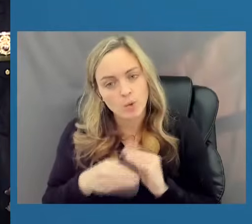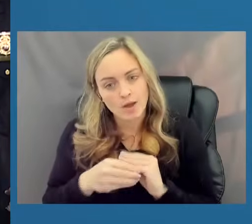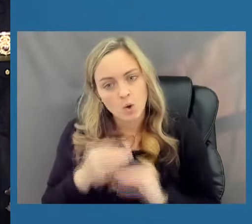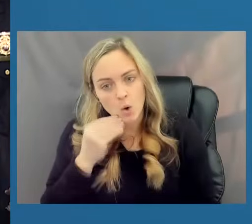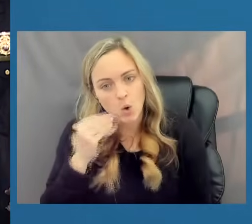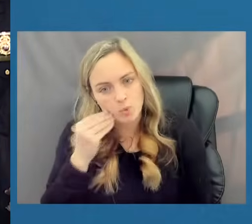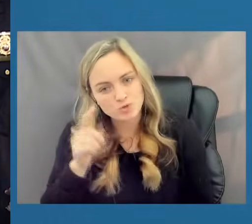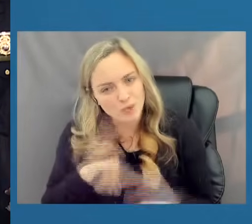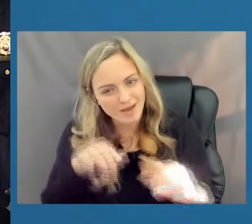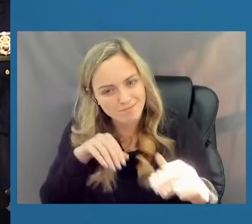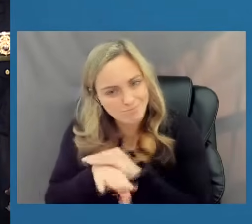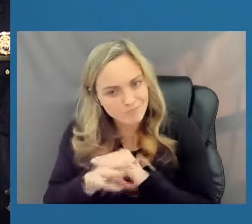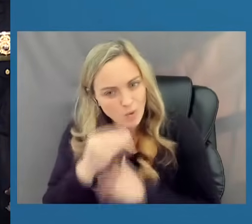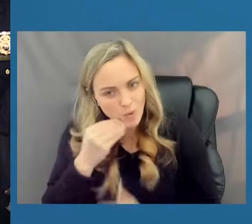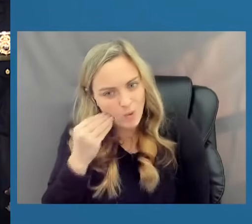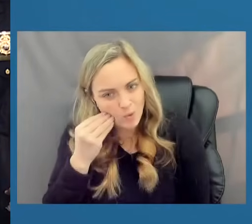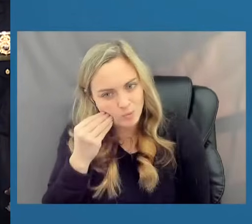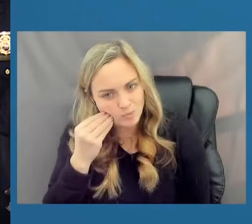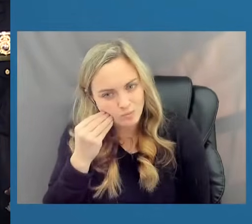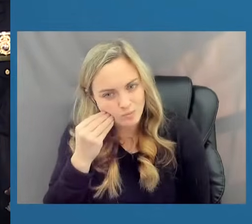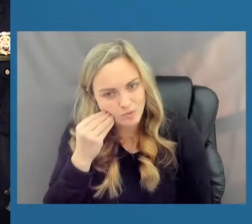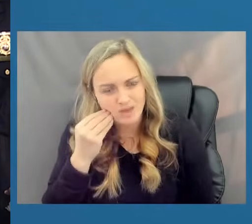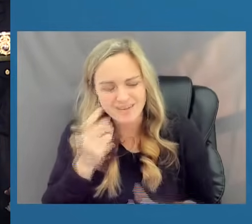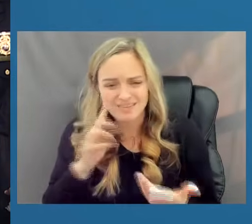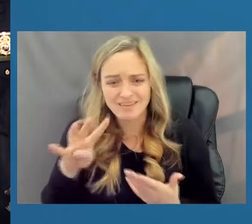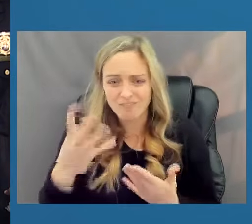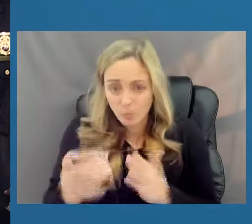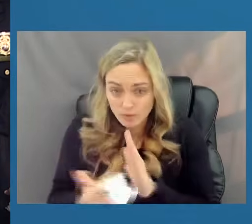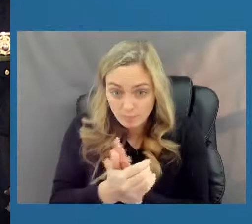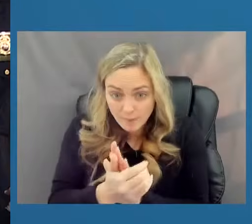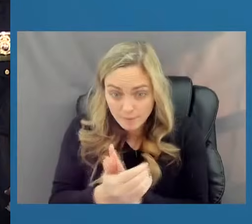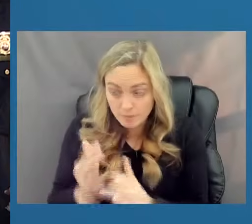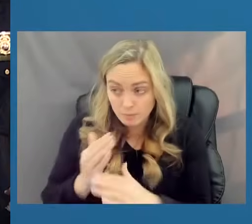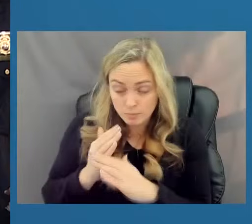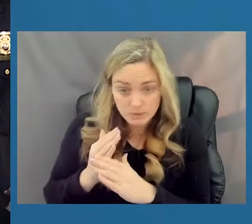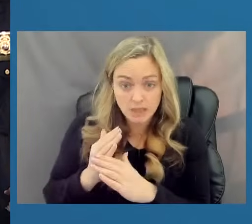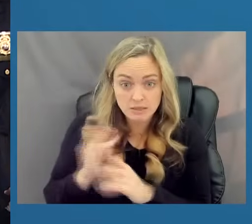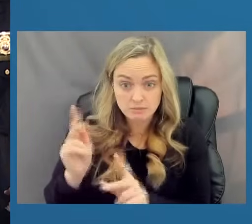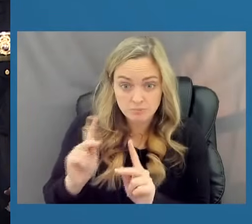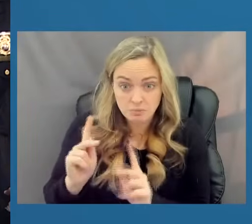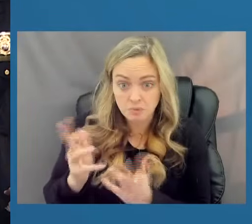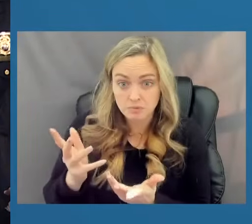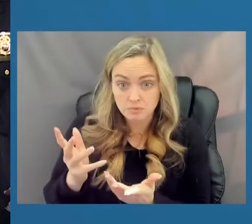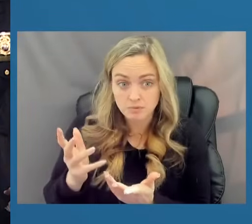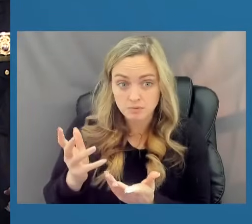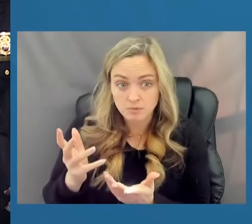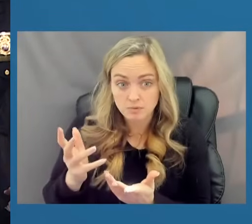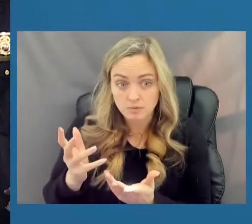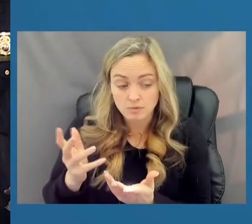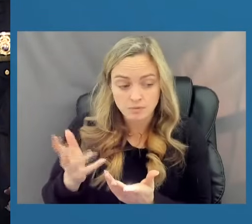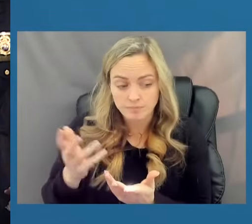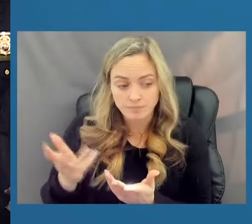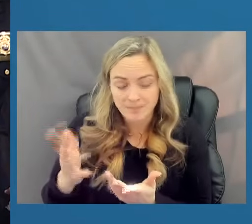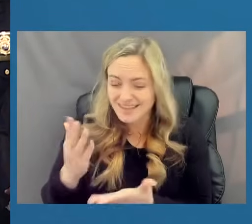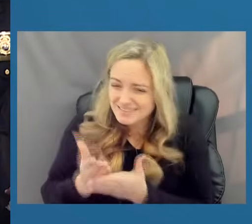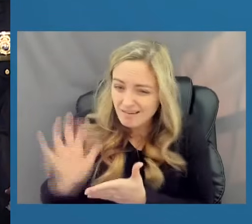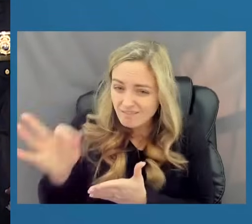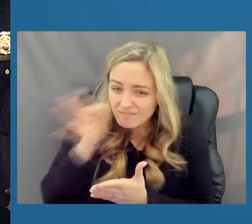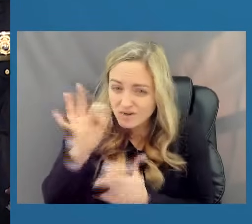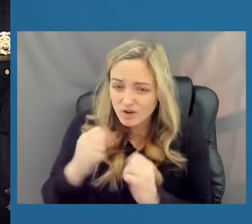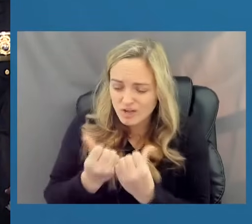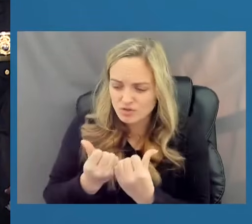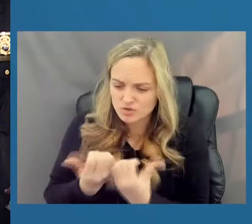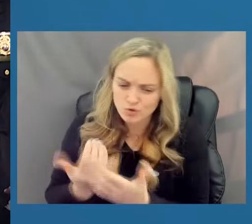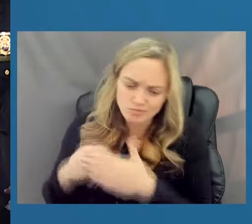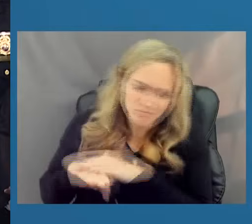list because the Fourth Amendment protects people and stops federal agents from forcibly entering their